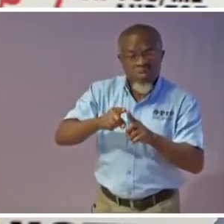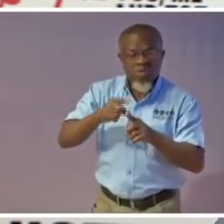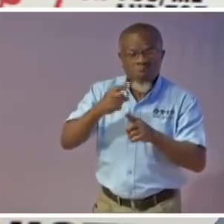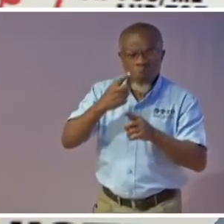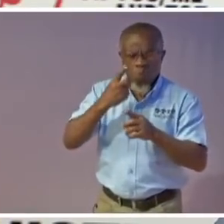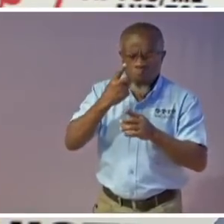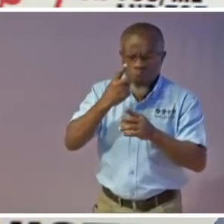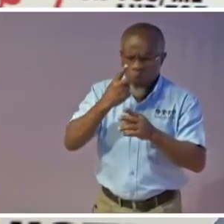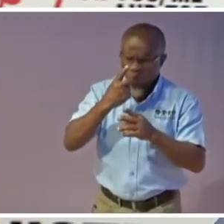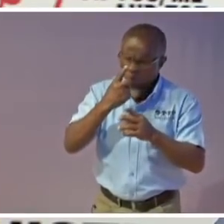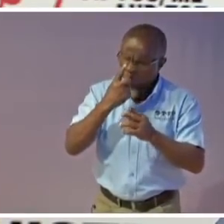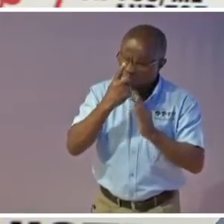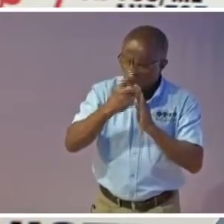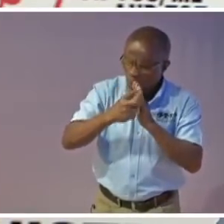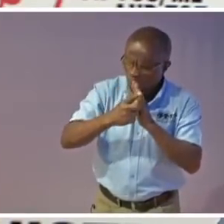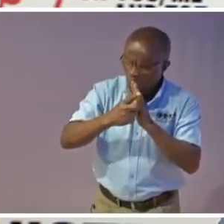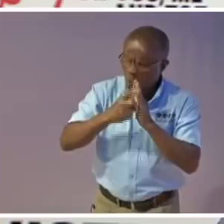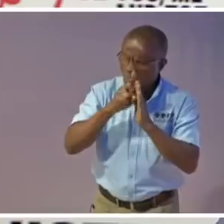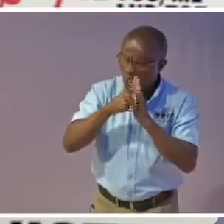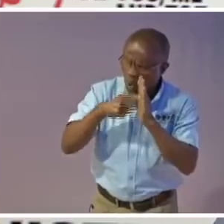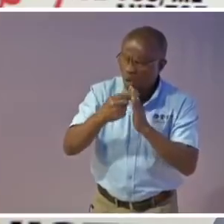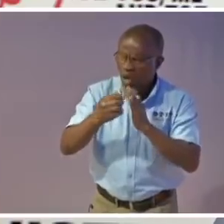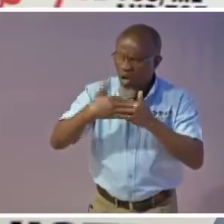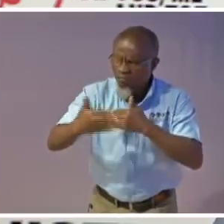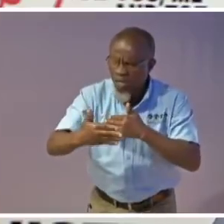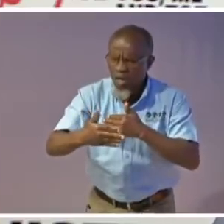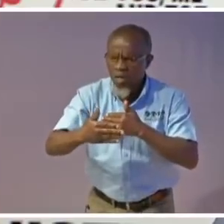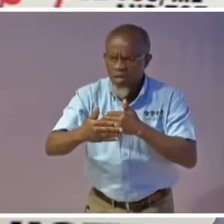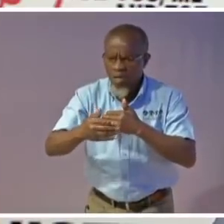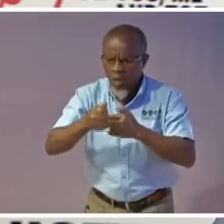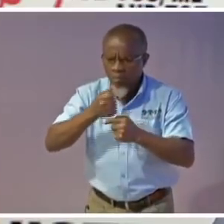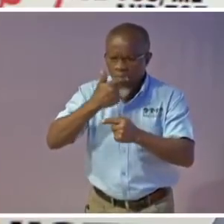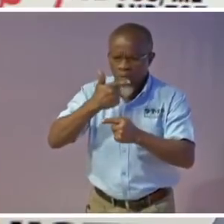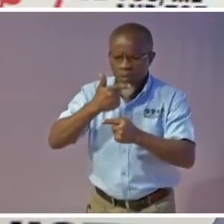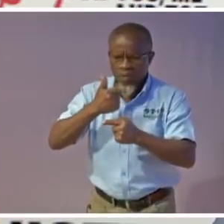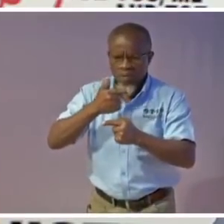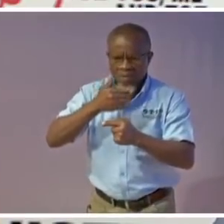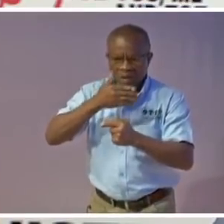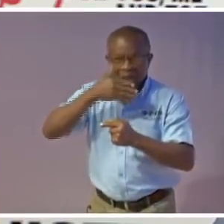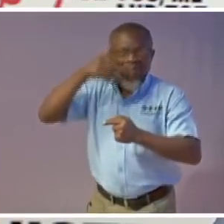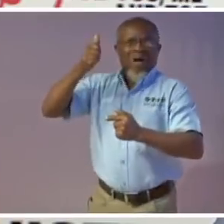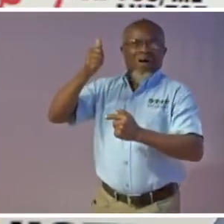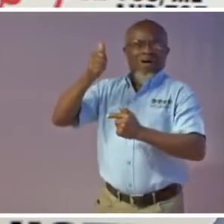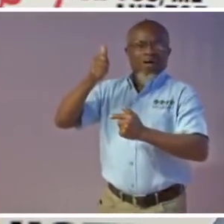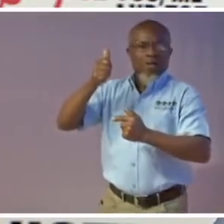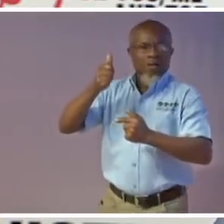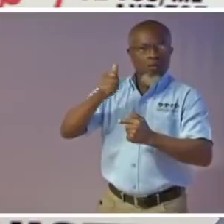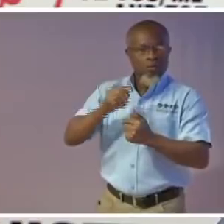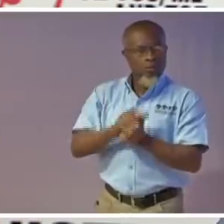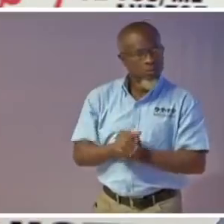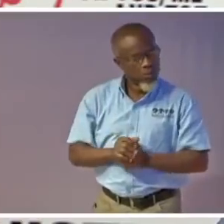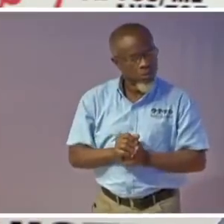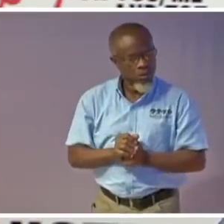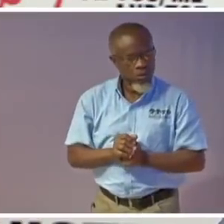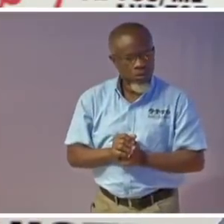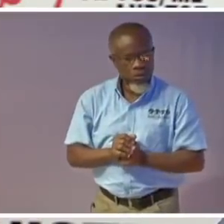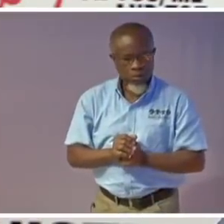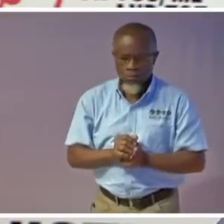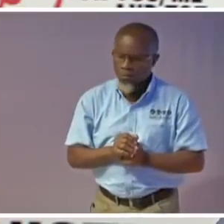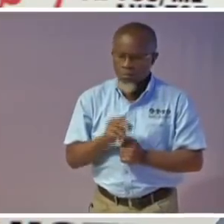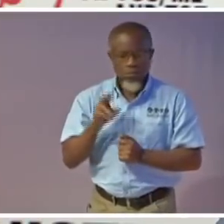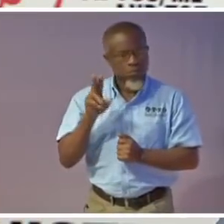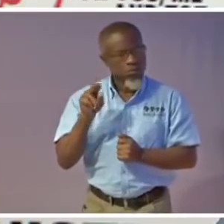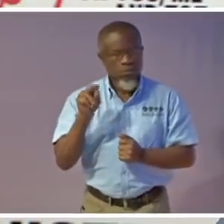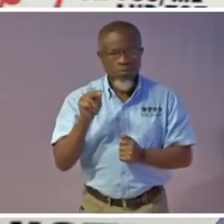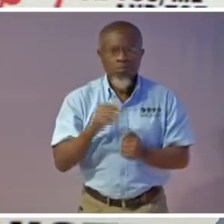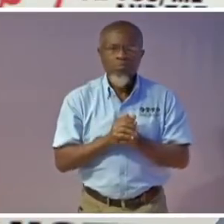back. I am on ivermectin. I have taken an ivermectin pack, which is ivermectin plus vitamin B